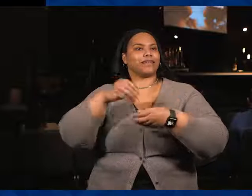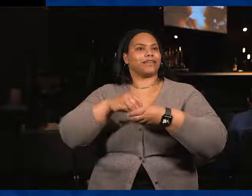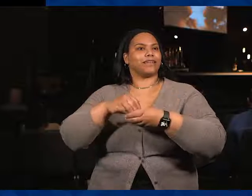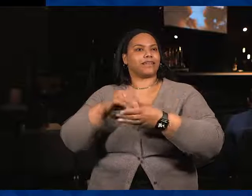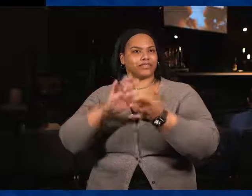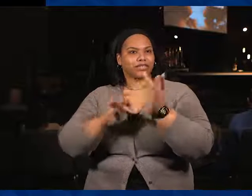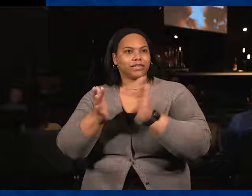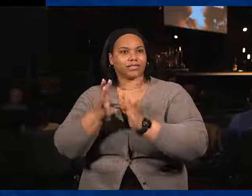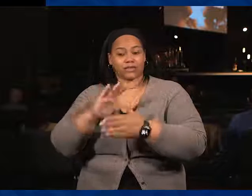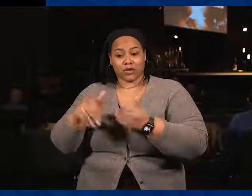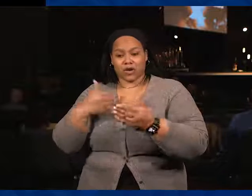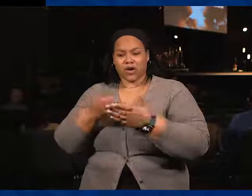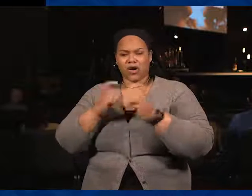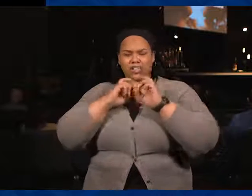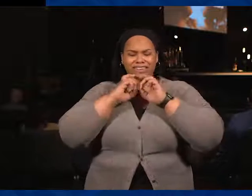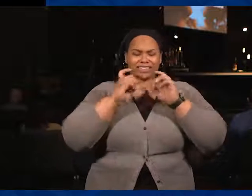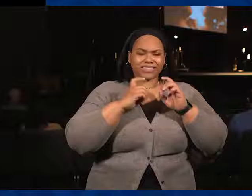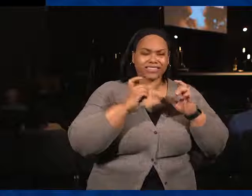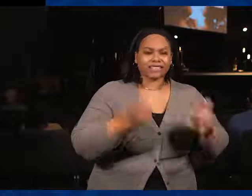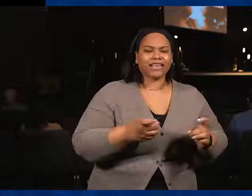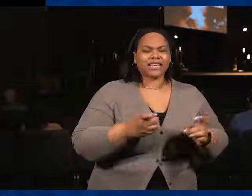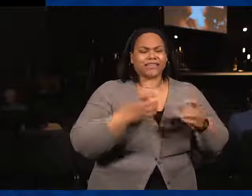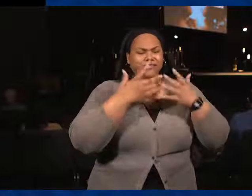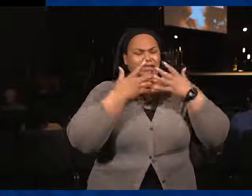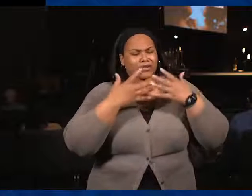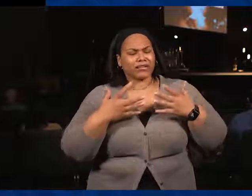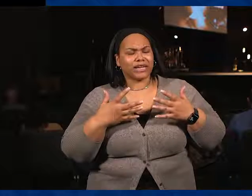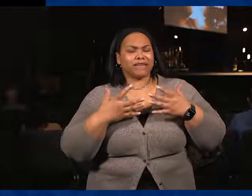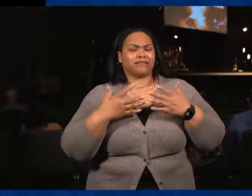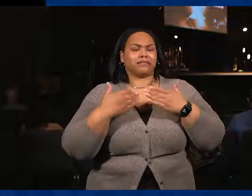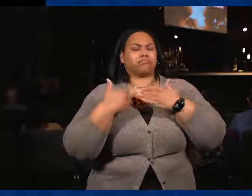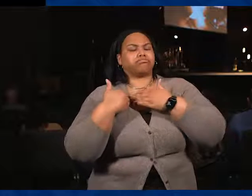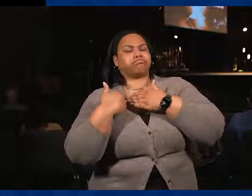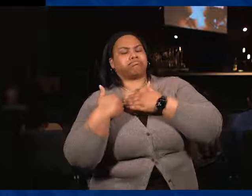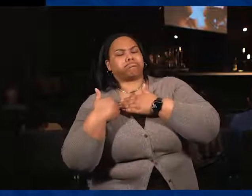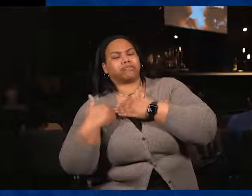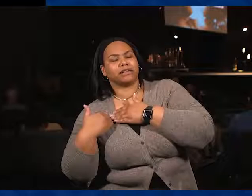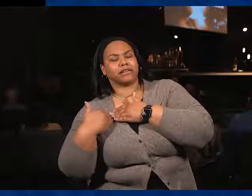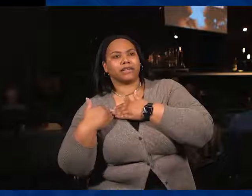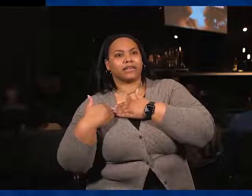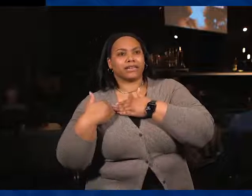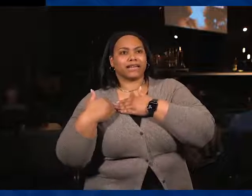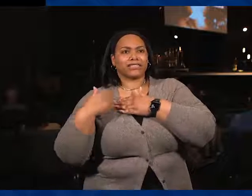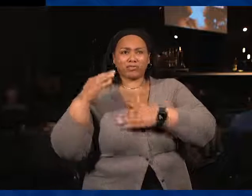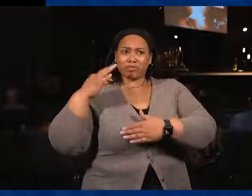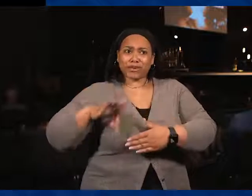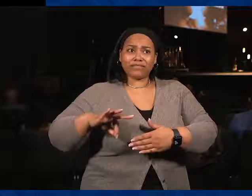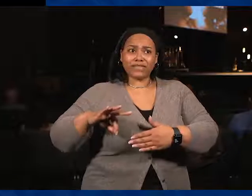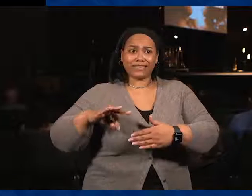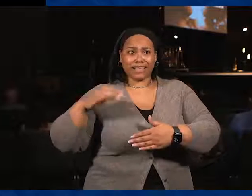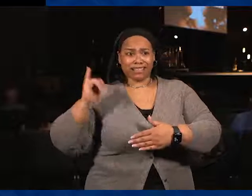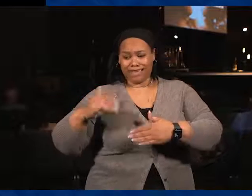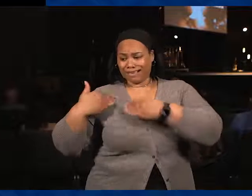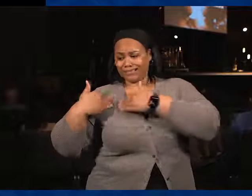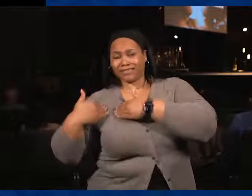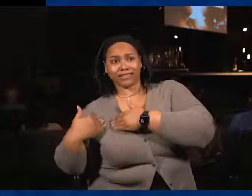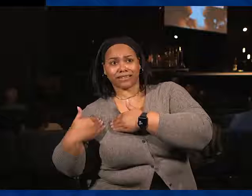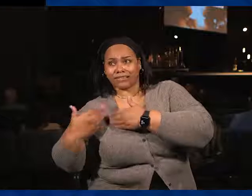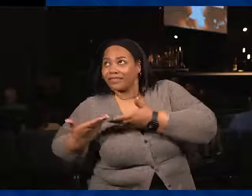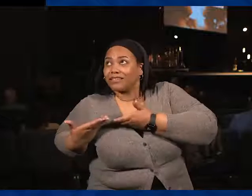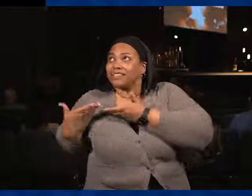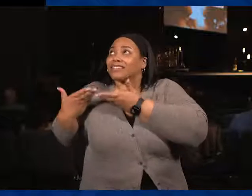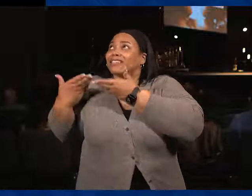of our sins and grief to bear. What a privilege it is to carry everything to God in prayer. Because